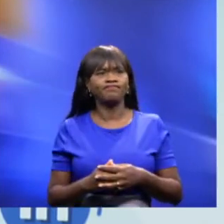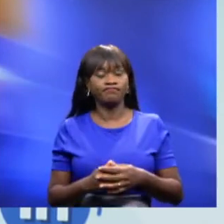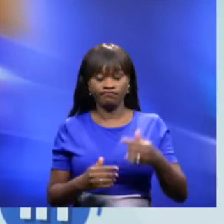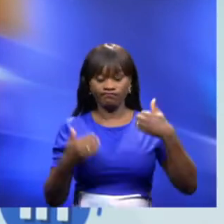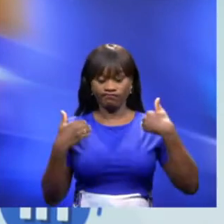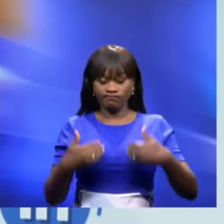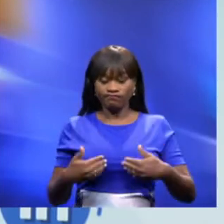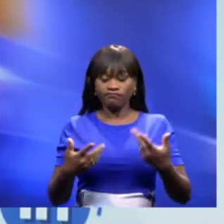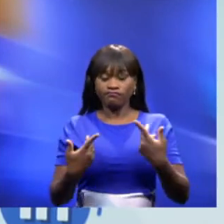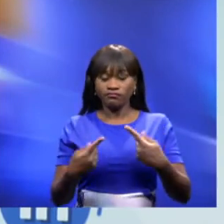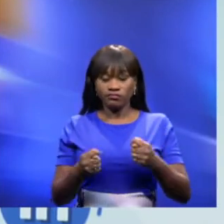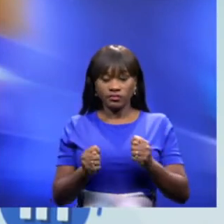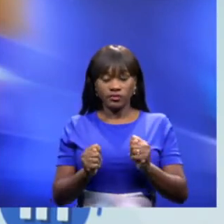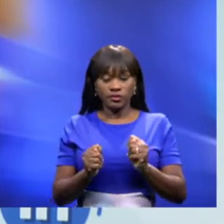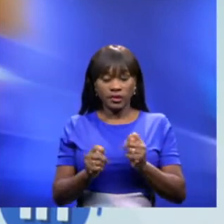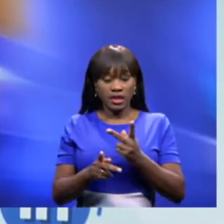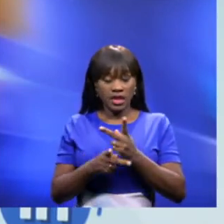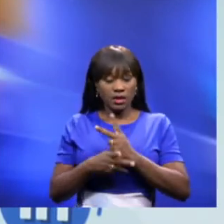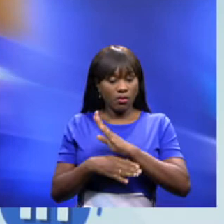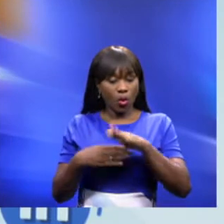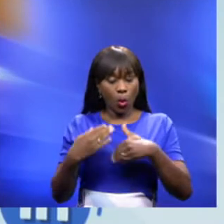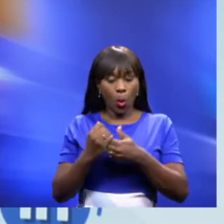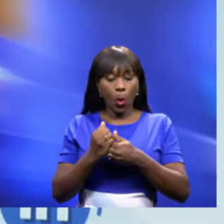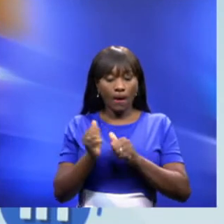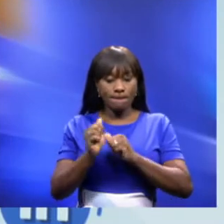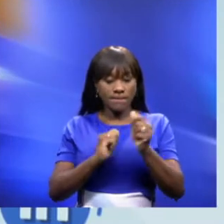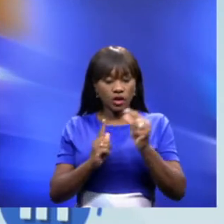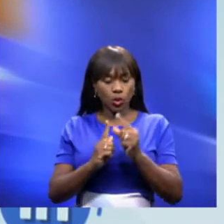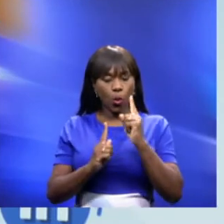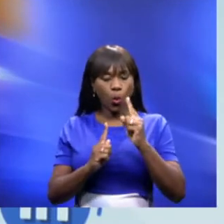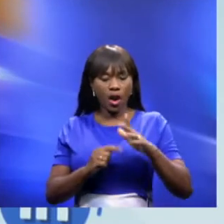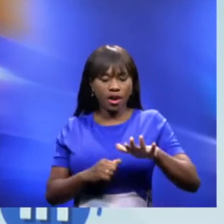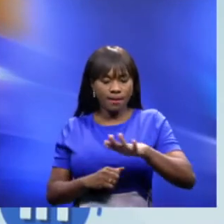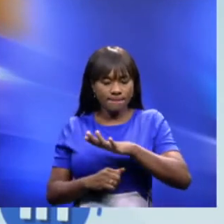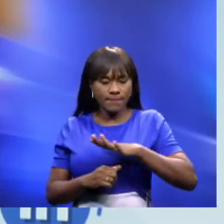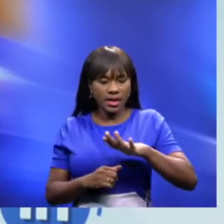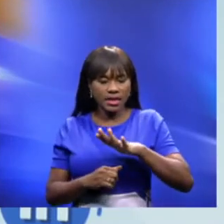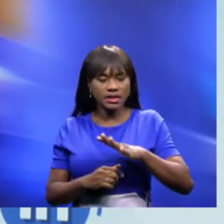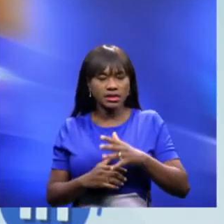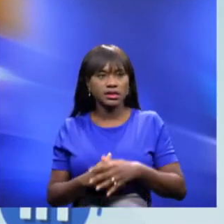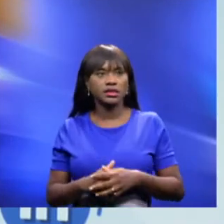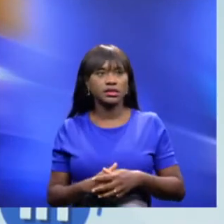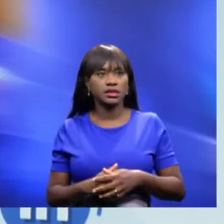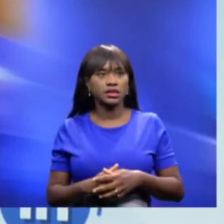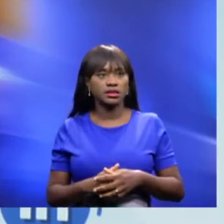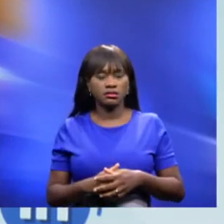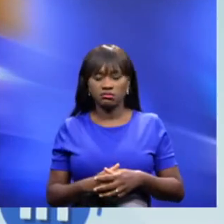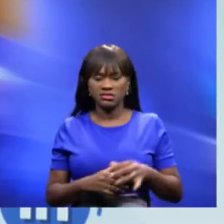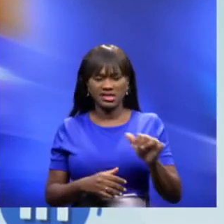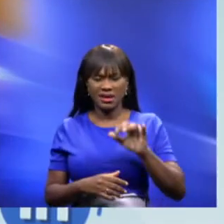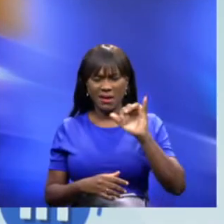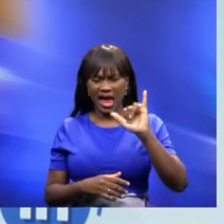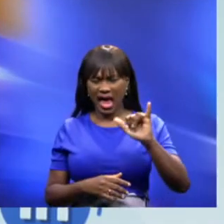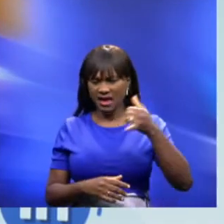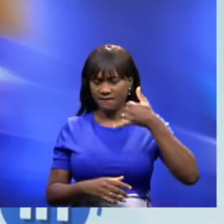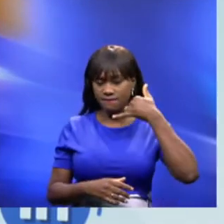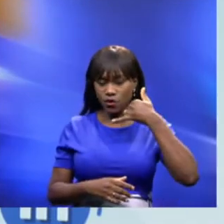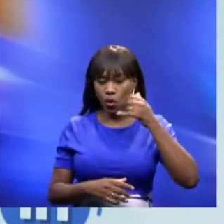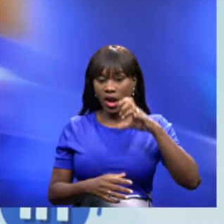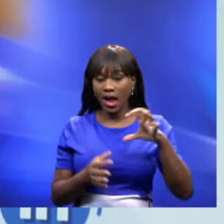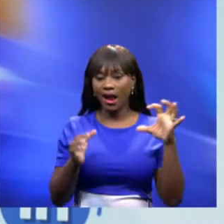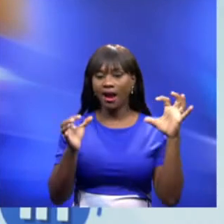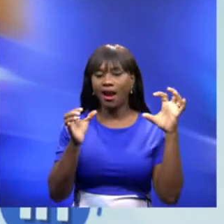best to keep my passwords in one place. And now you have the ability now, I think even on the iPhone and all, you can